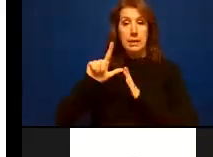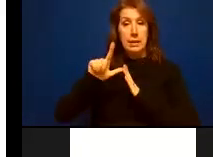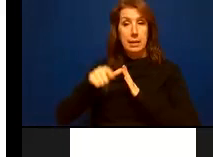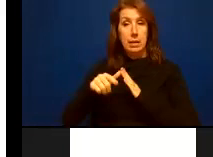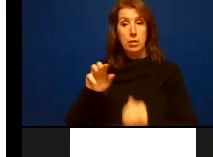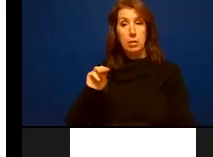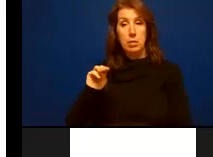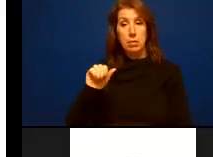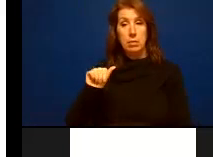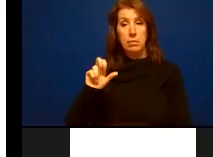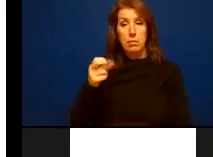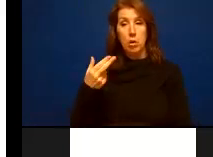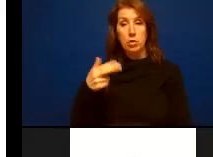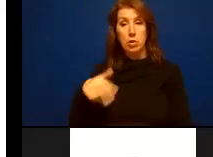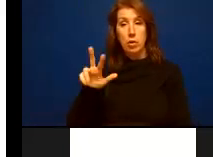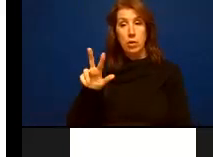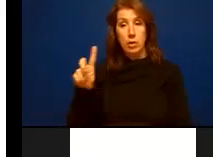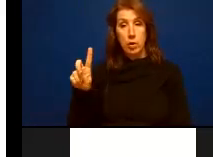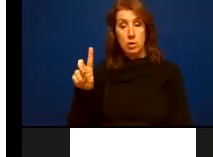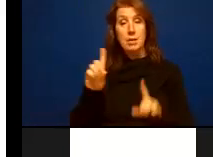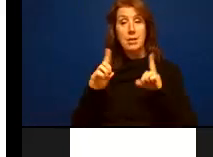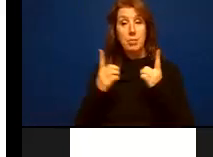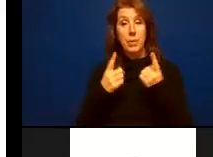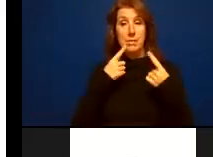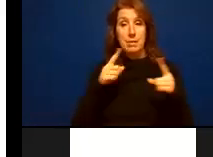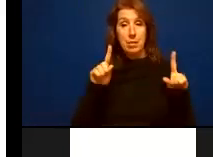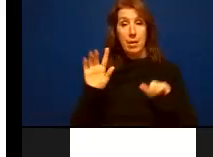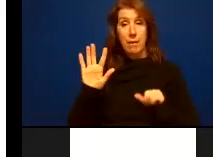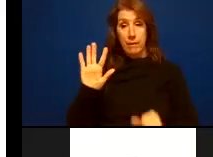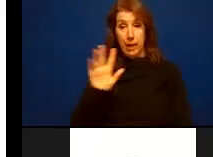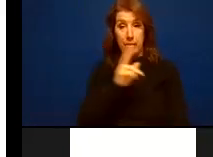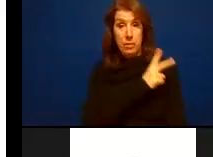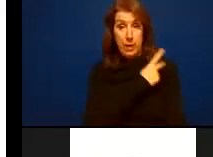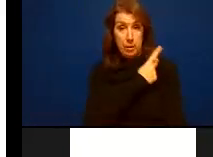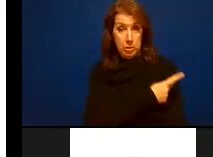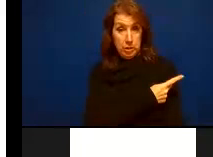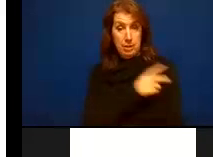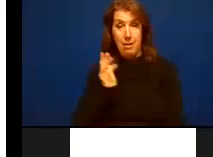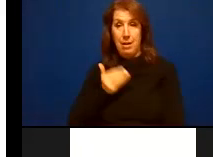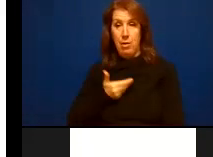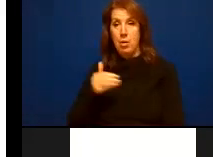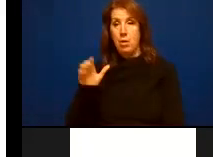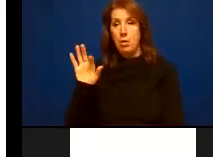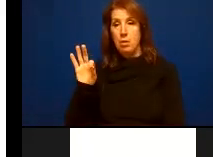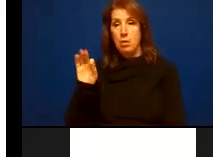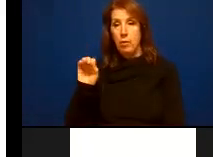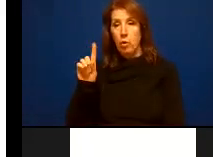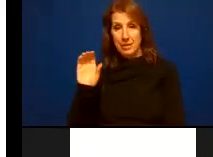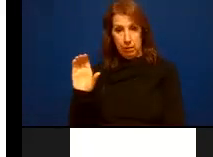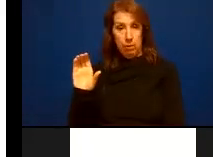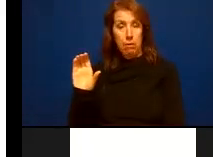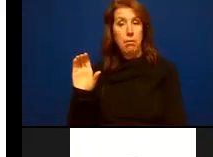March 31st, the department announced that 5 patients at our forensic hospital, Whiting Forensic